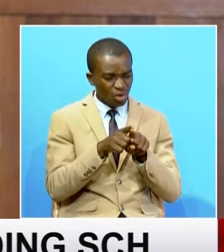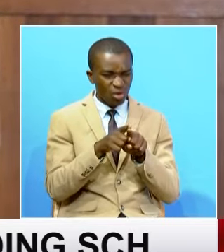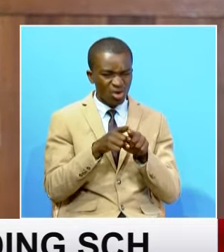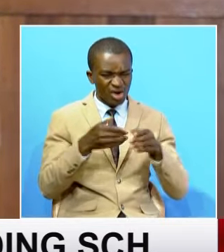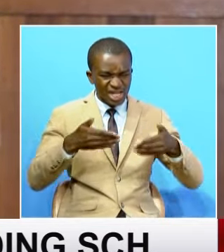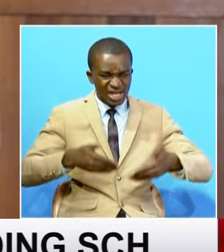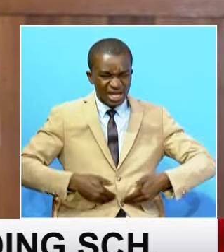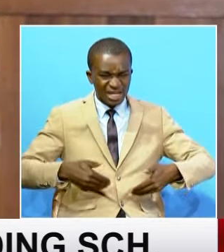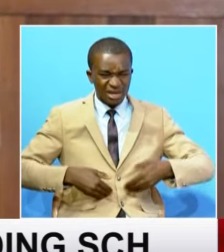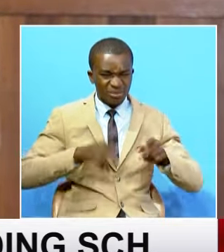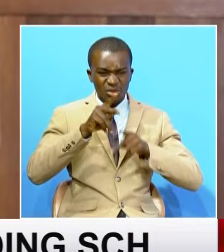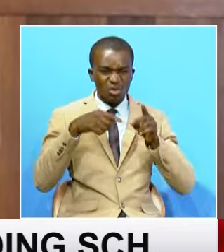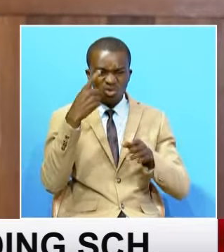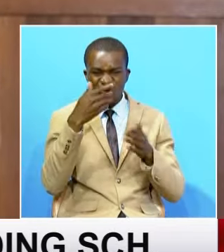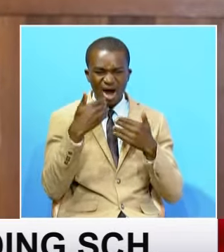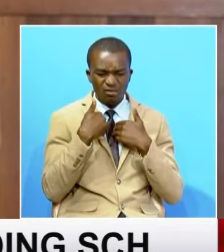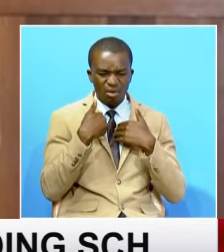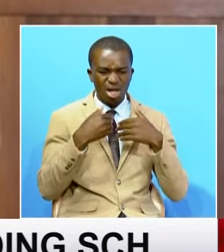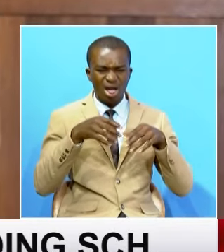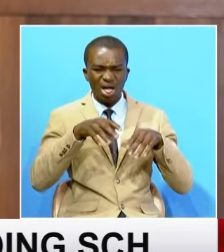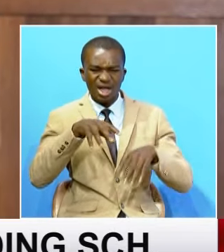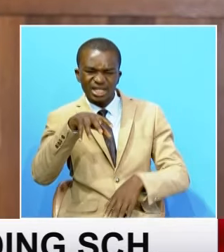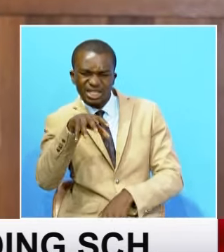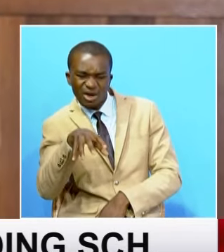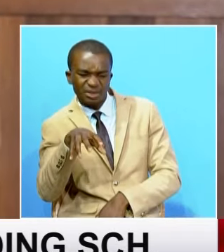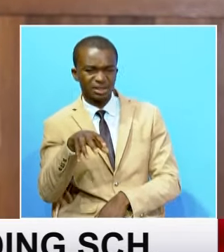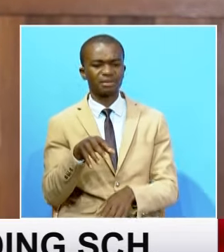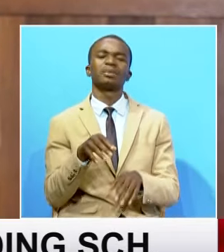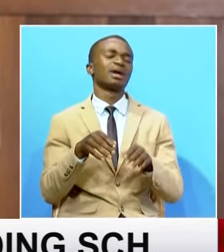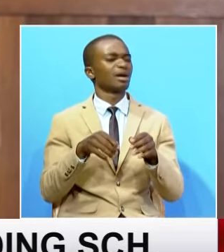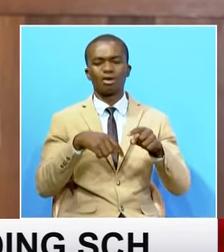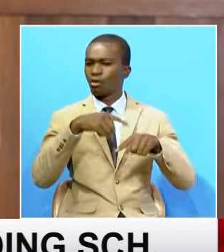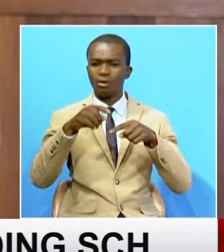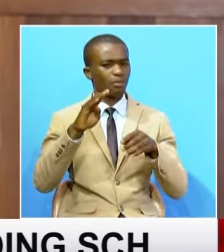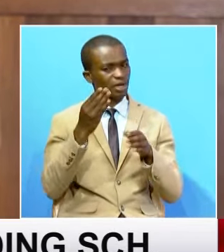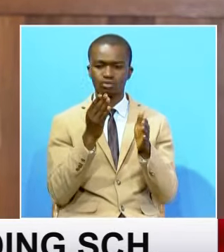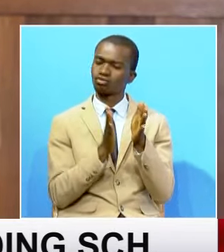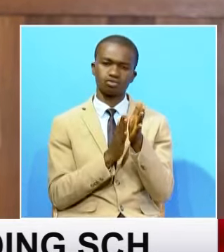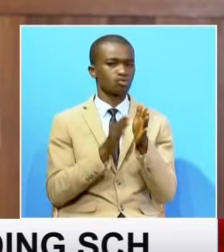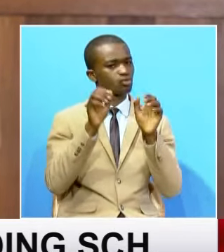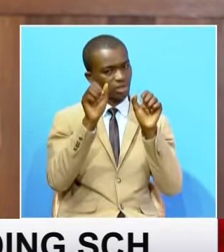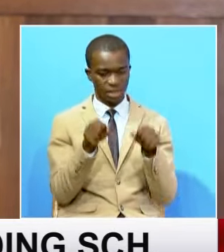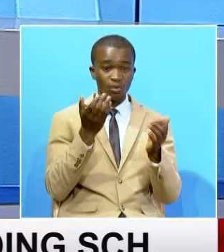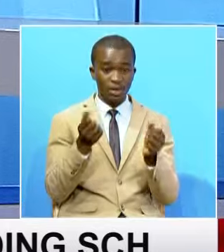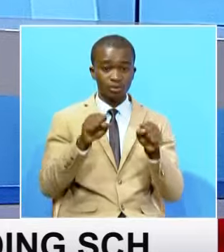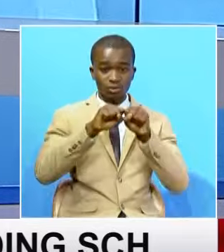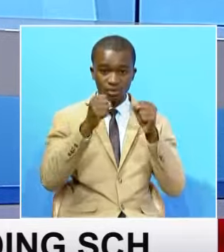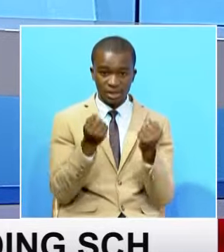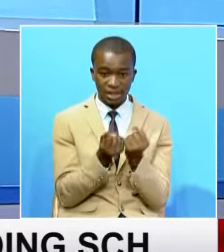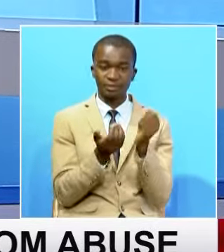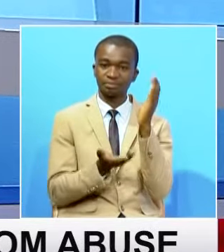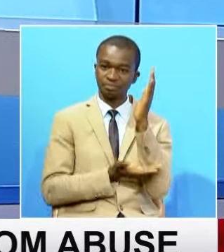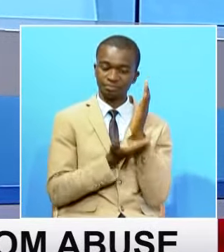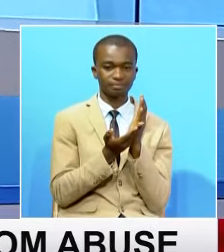education, please feel free to enroll. It is open to everybody so that we have an educated society.